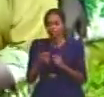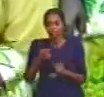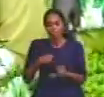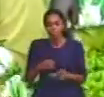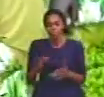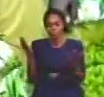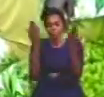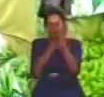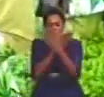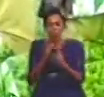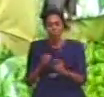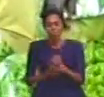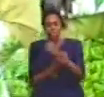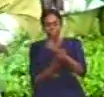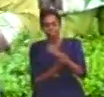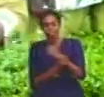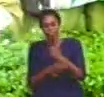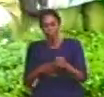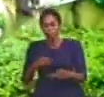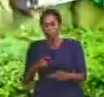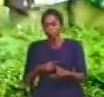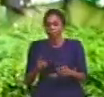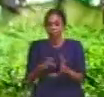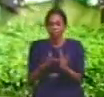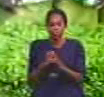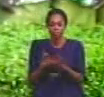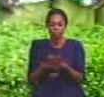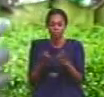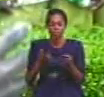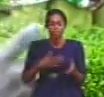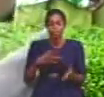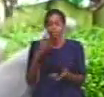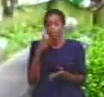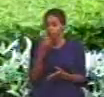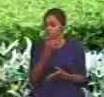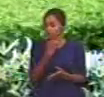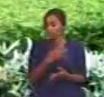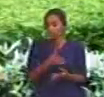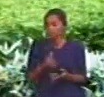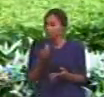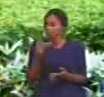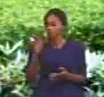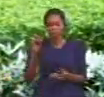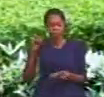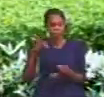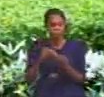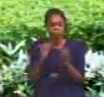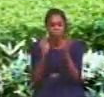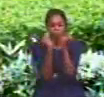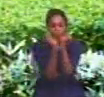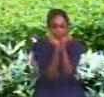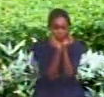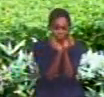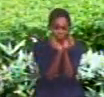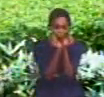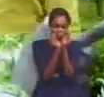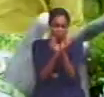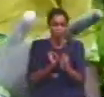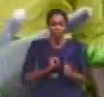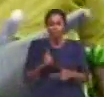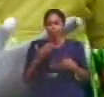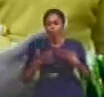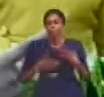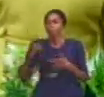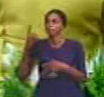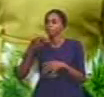me. Darkness held me down, but Jesus opened my eyes, and I'm no longer bound.